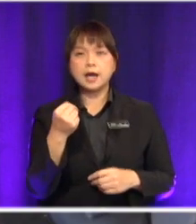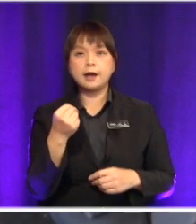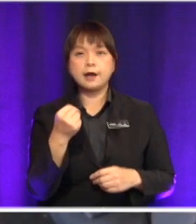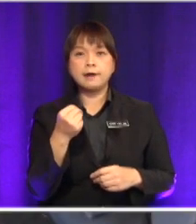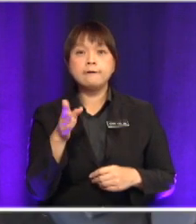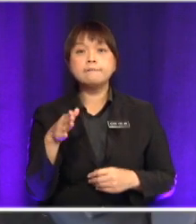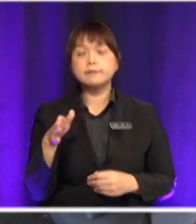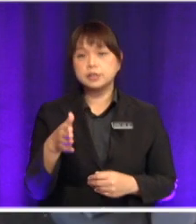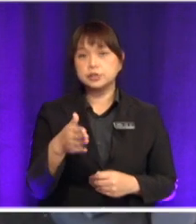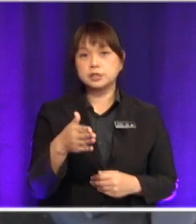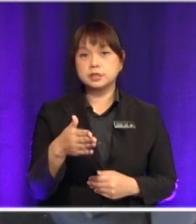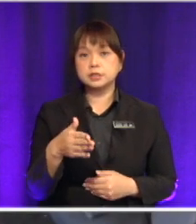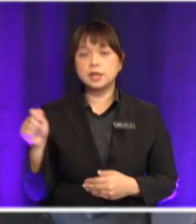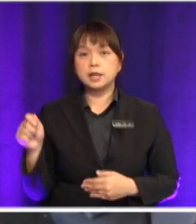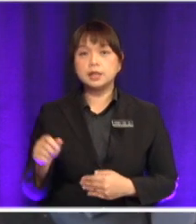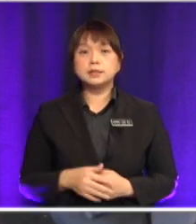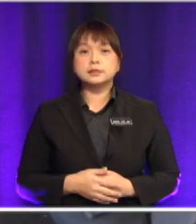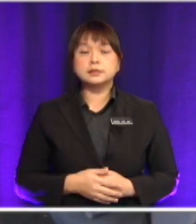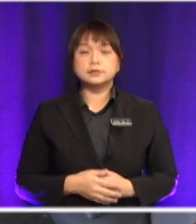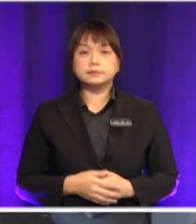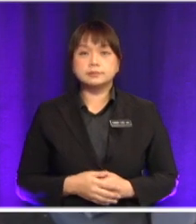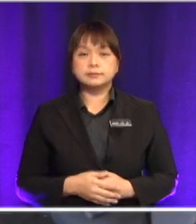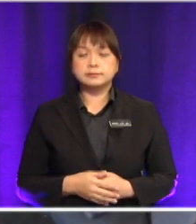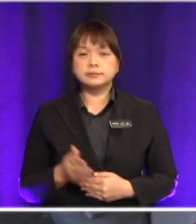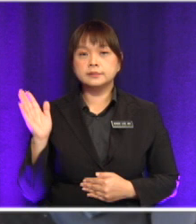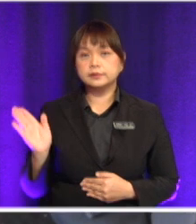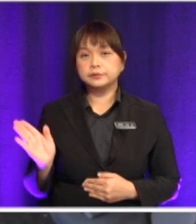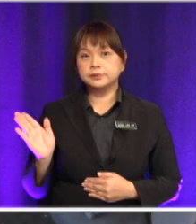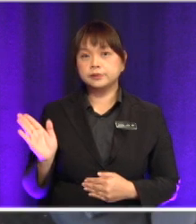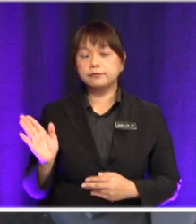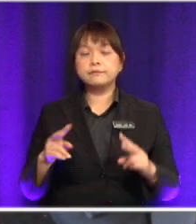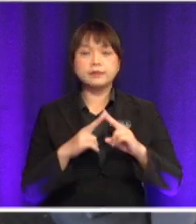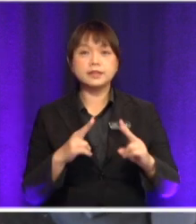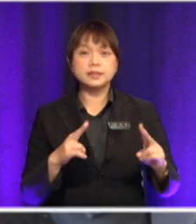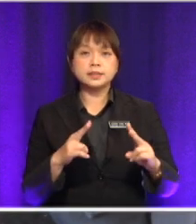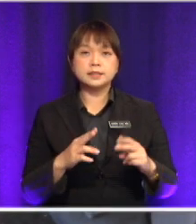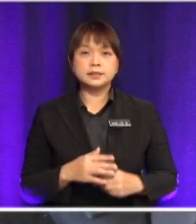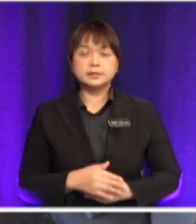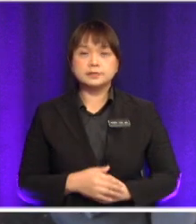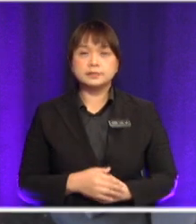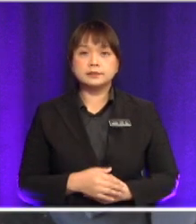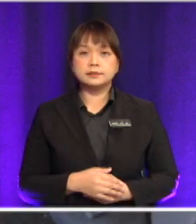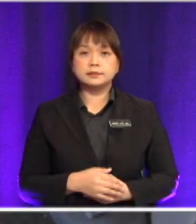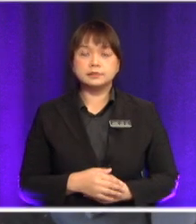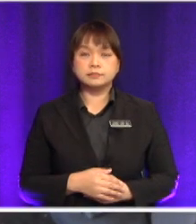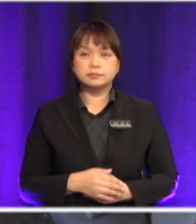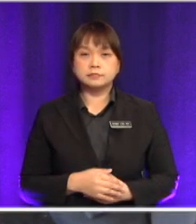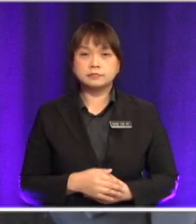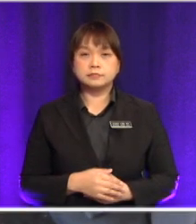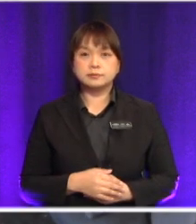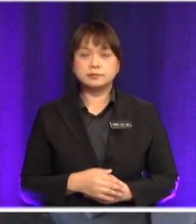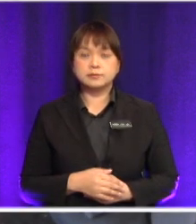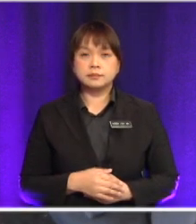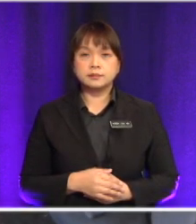we have a ping pong robot. All right, and we also have that very cute robot pet Aibo. Created